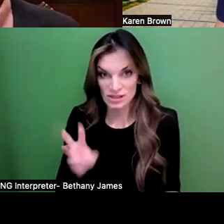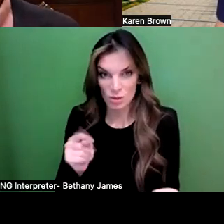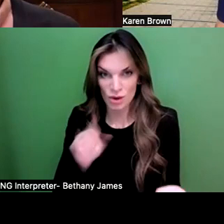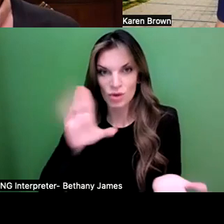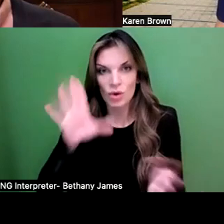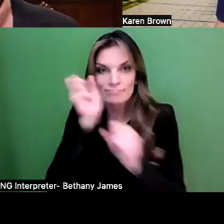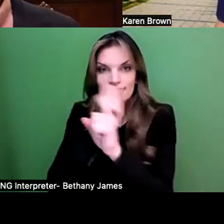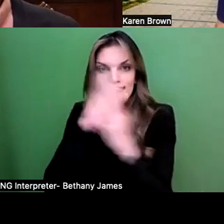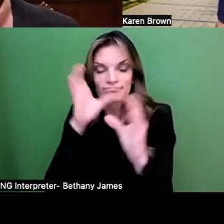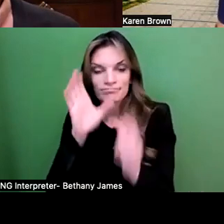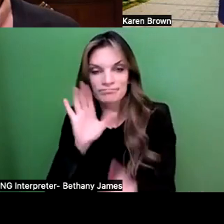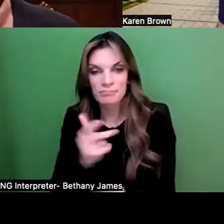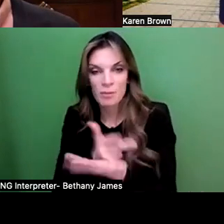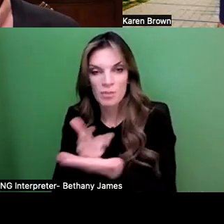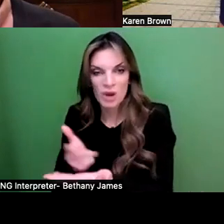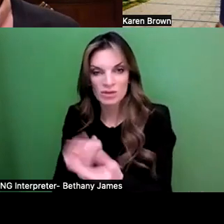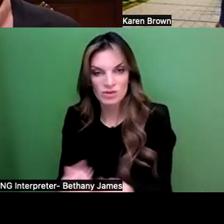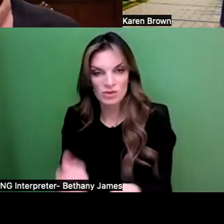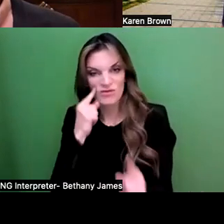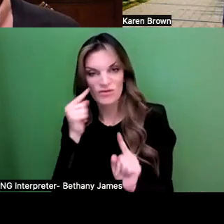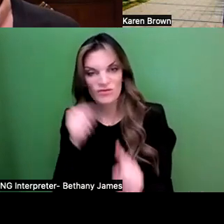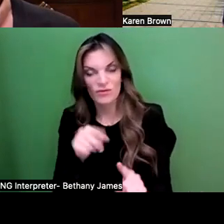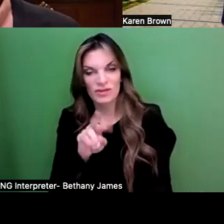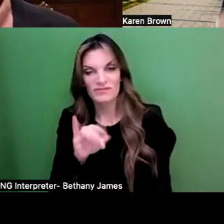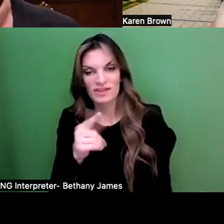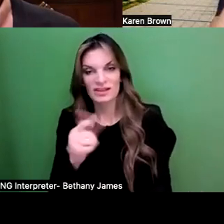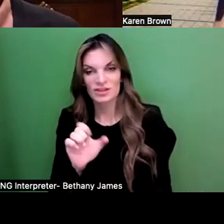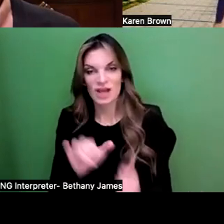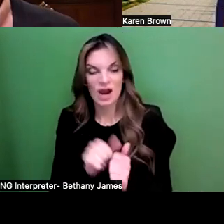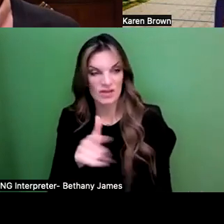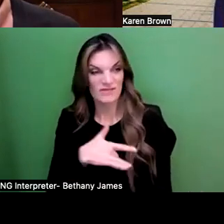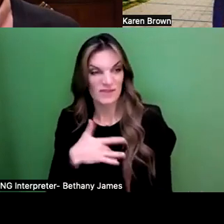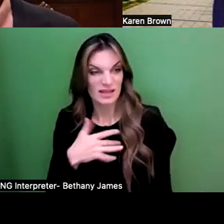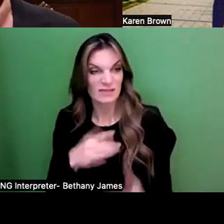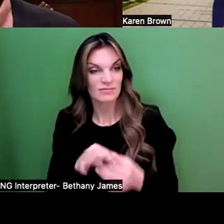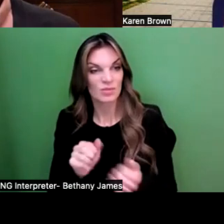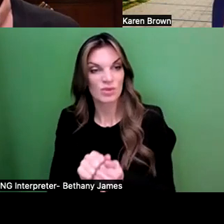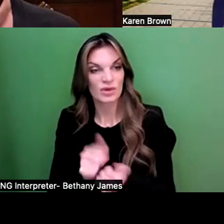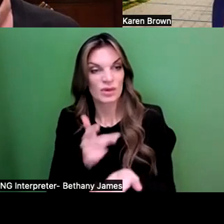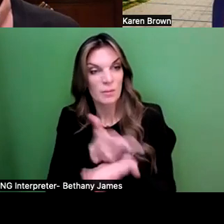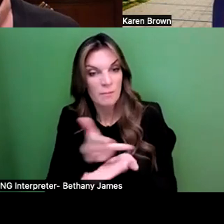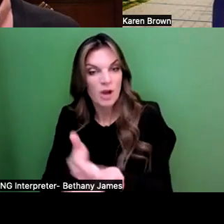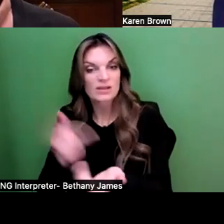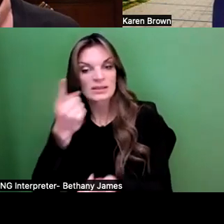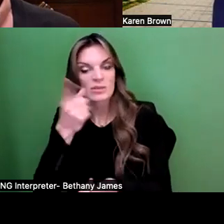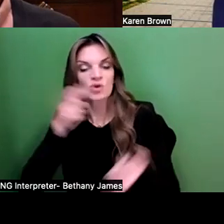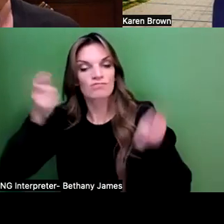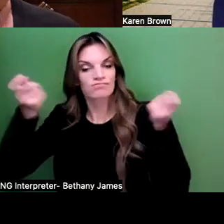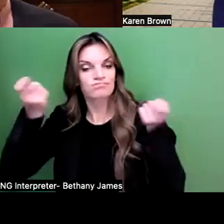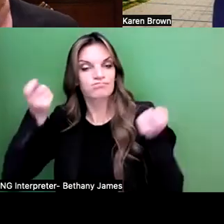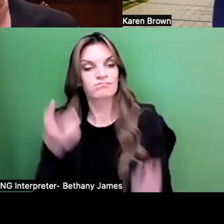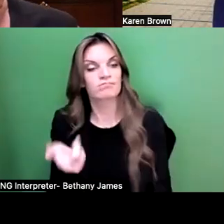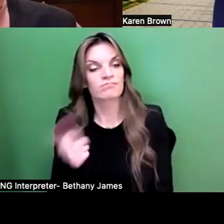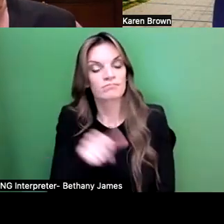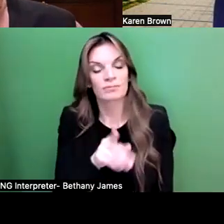ideal parking solutions for the village? And how do you feel about a garage or parking authority? Ms. Brown, you get to start.